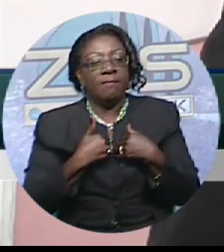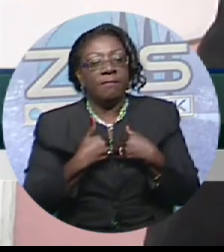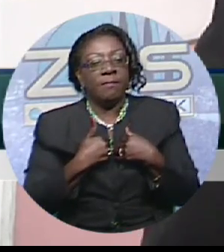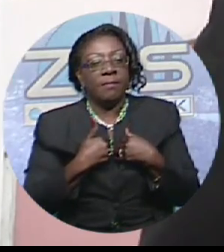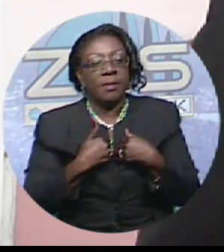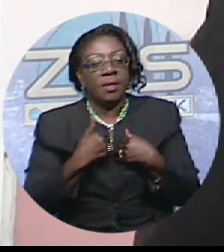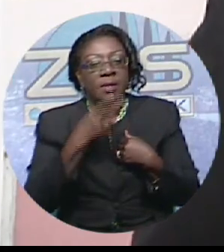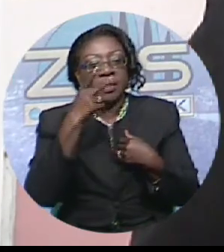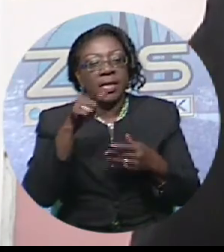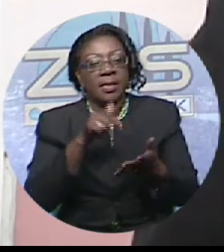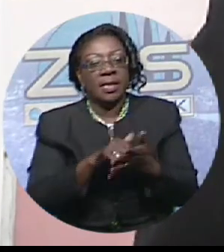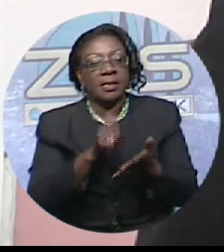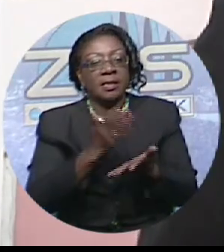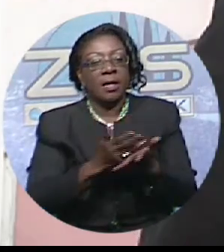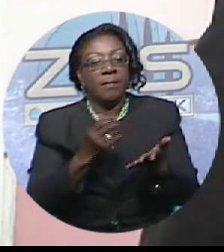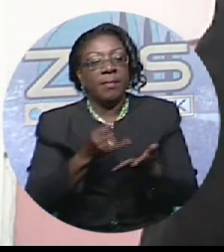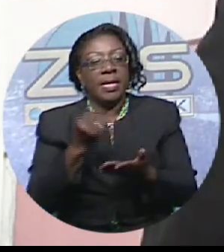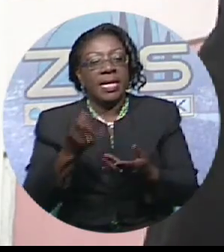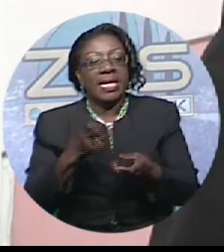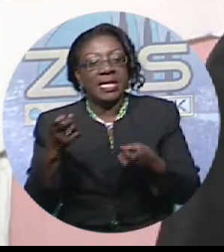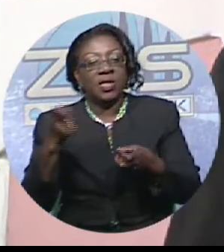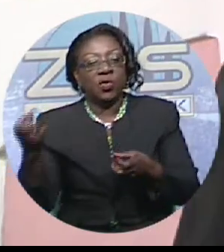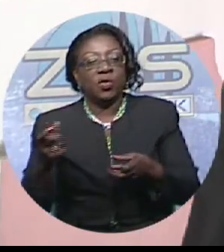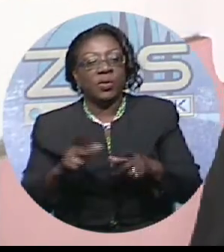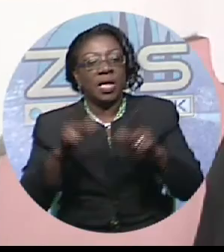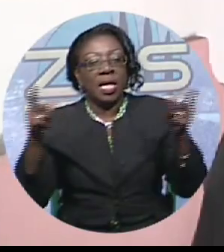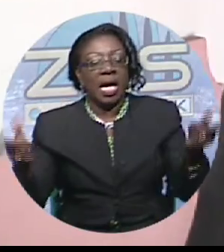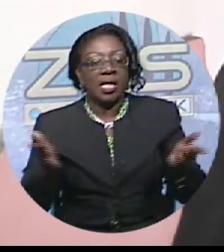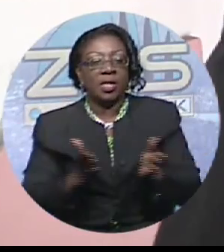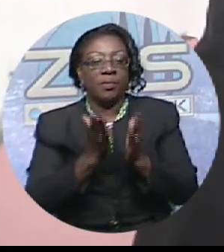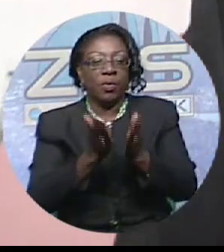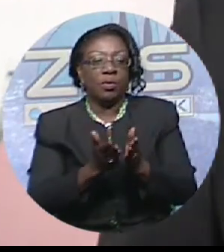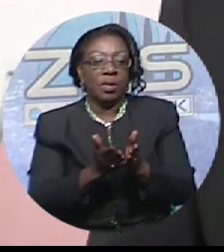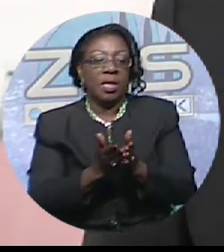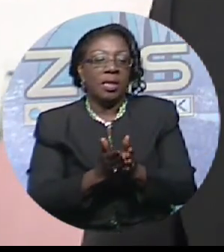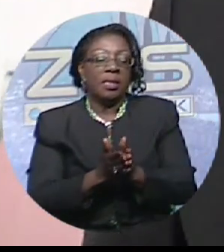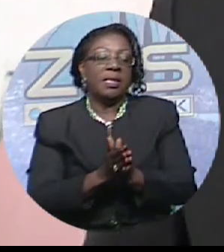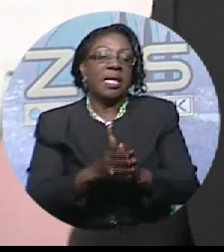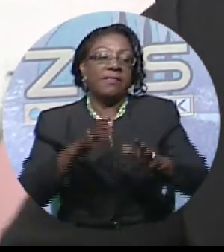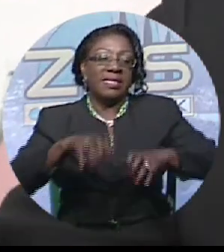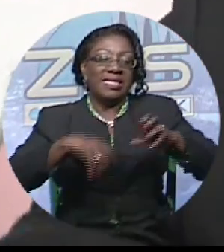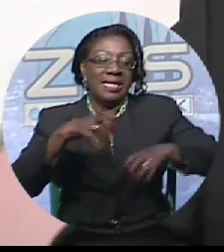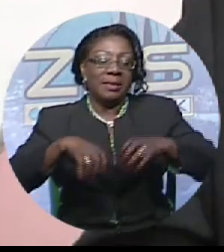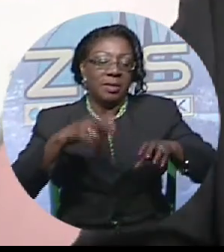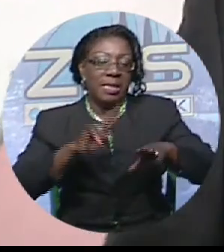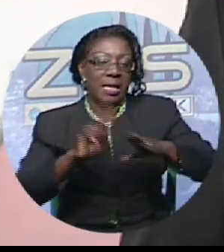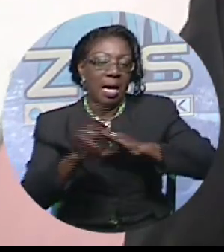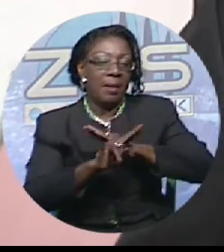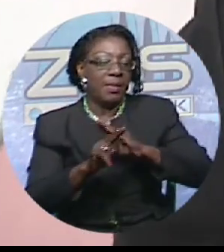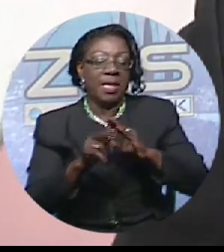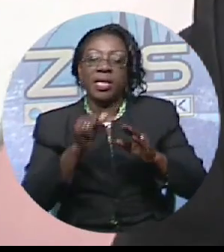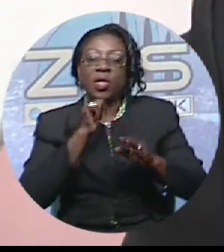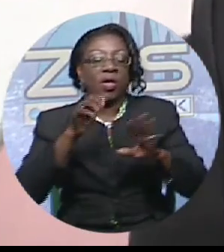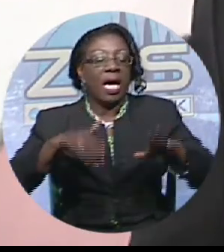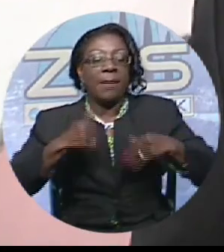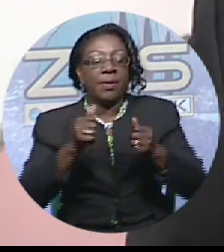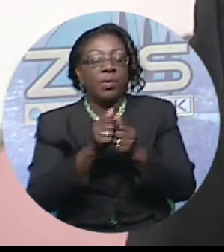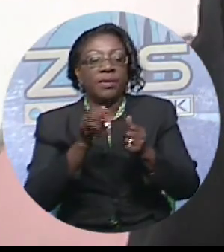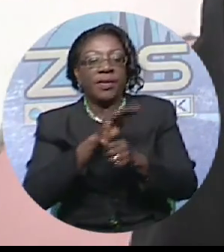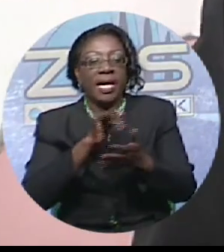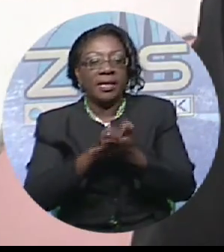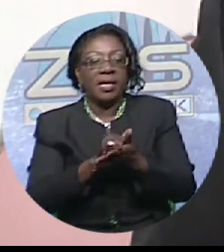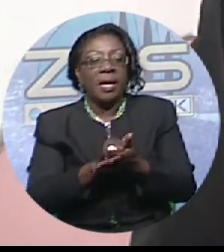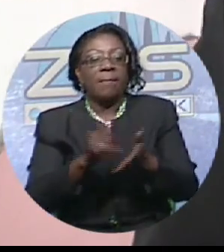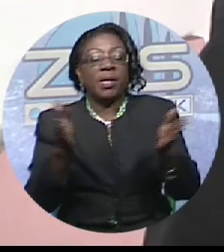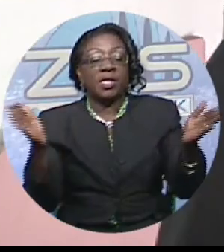that some issues arise with the larger vessel, one of which is crossing over because of the sea balance and difficulties they're having,